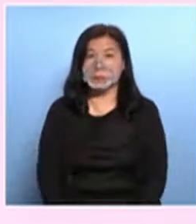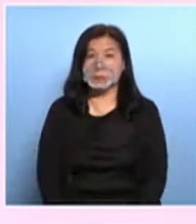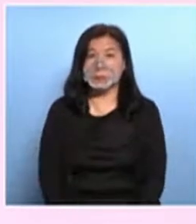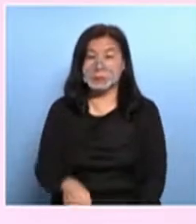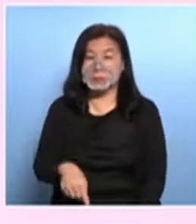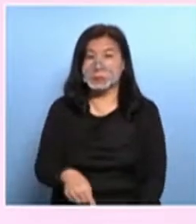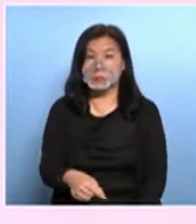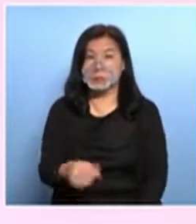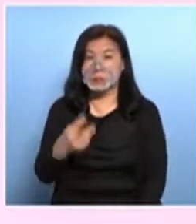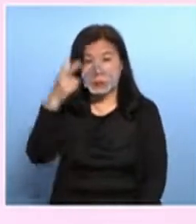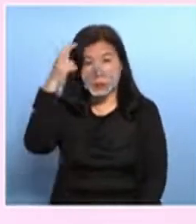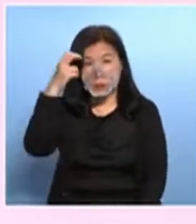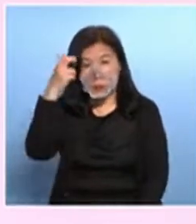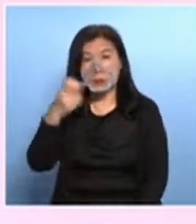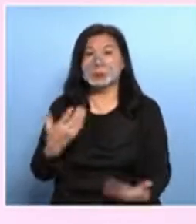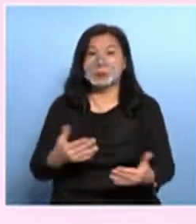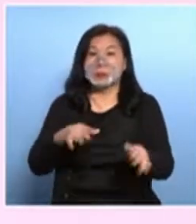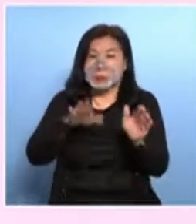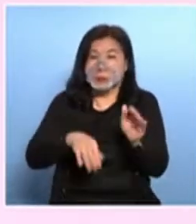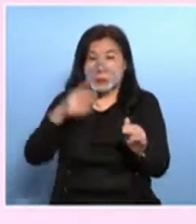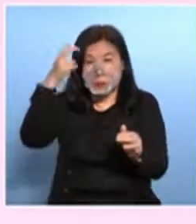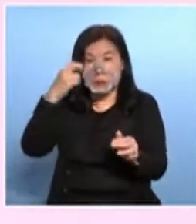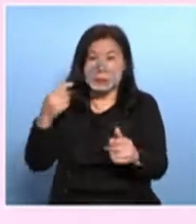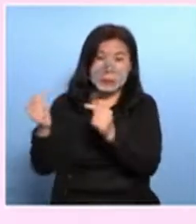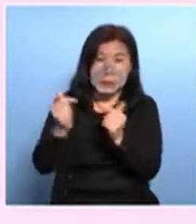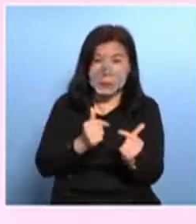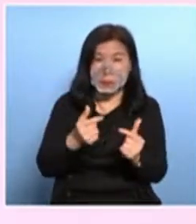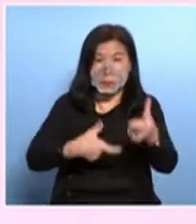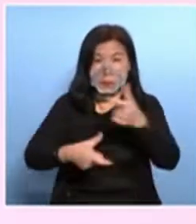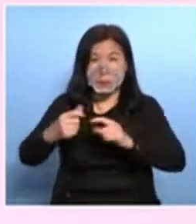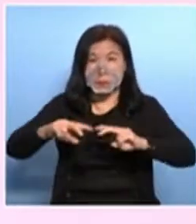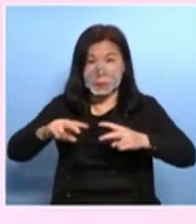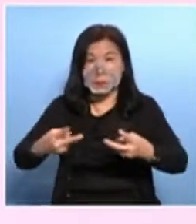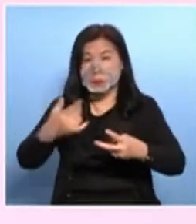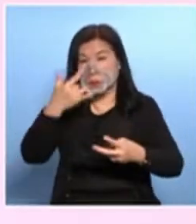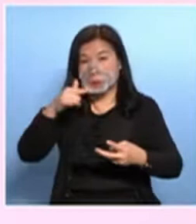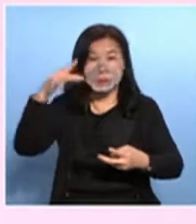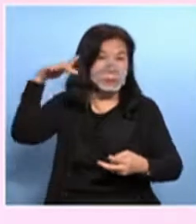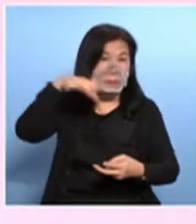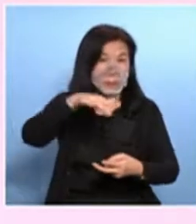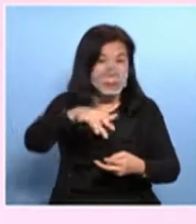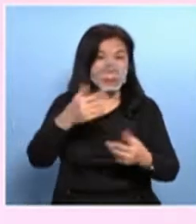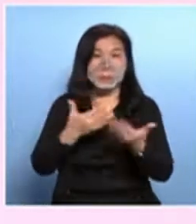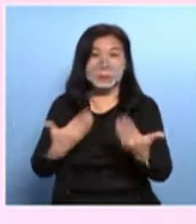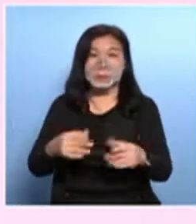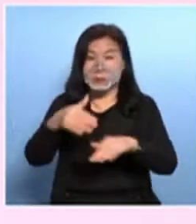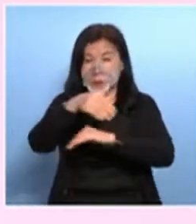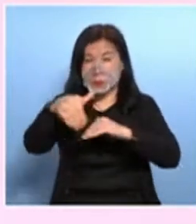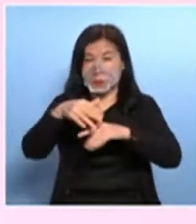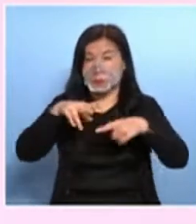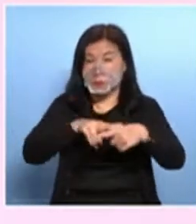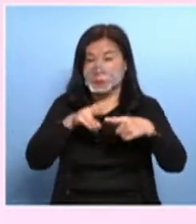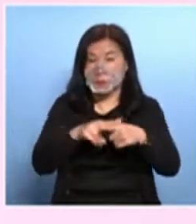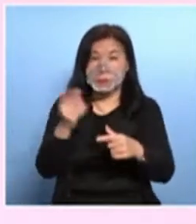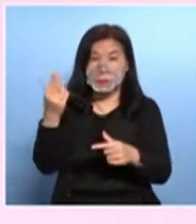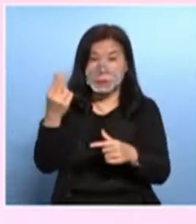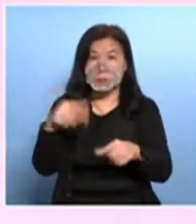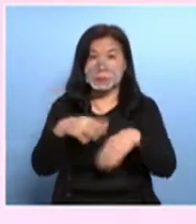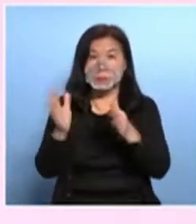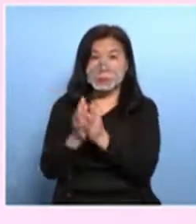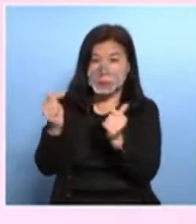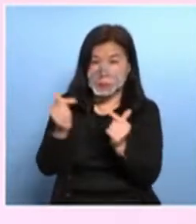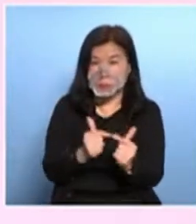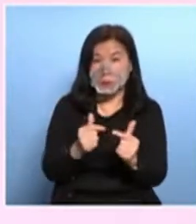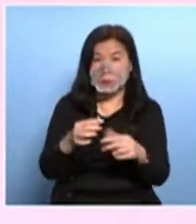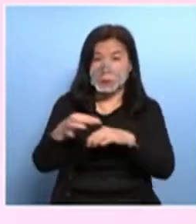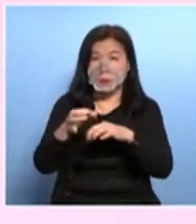Financial services. Having regard to the new trend of developing low-carbon and sustainable economy, we plan to launch a 3-year pilot green